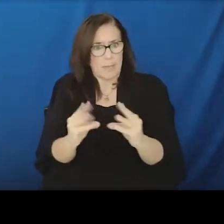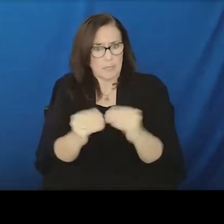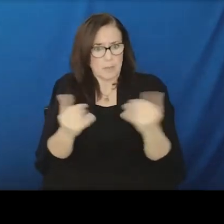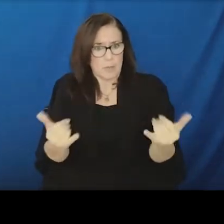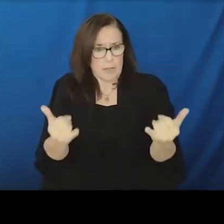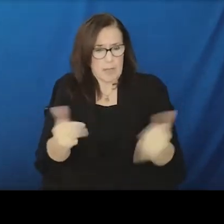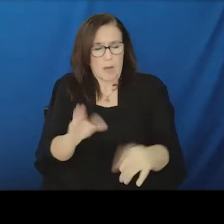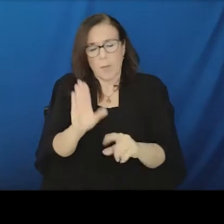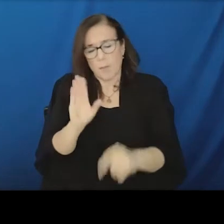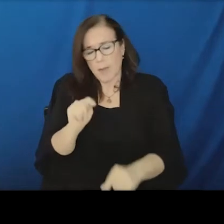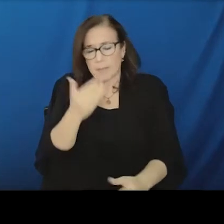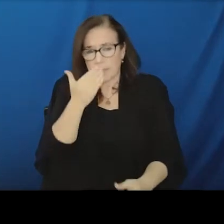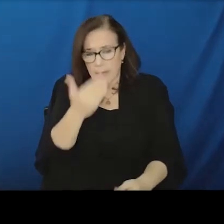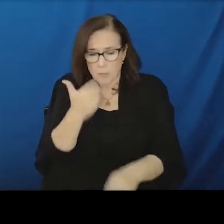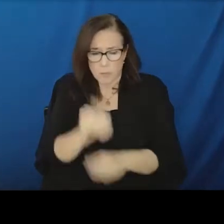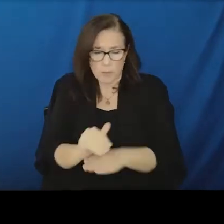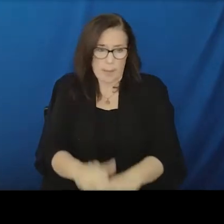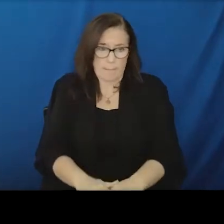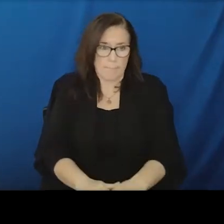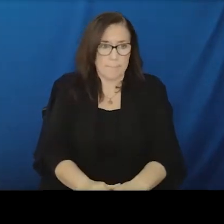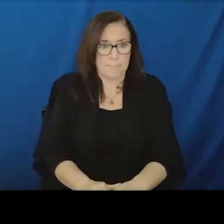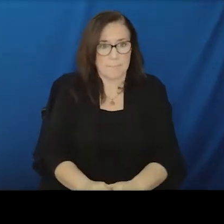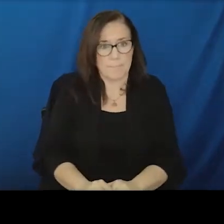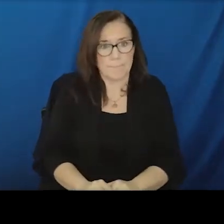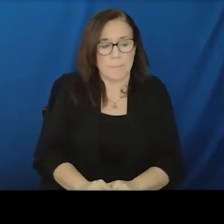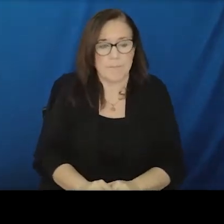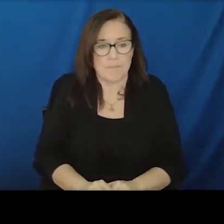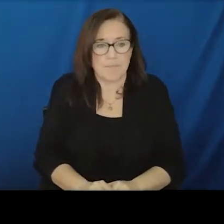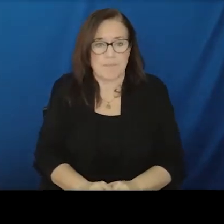But thank you. Good night.